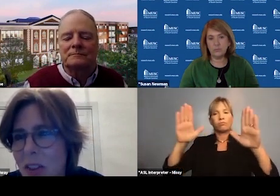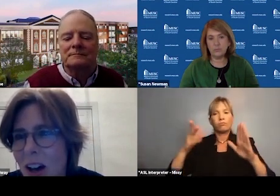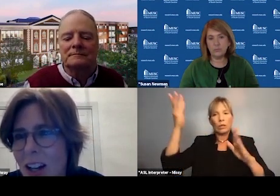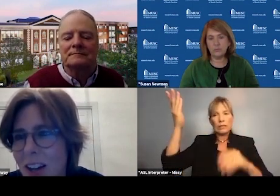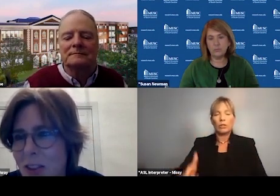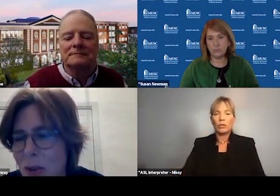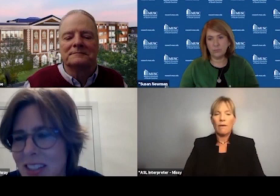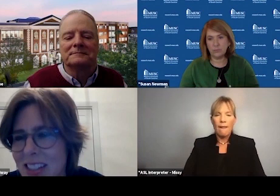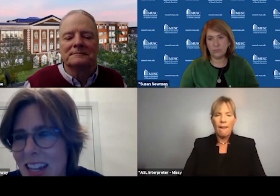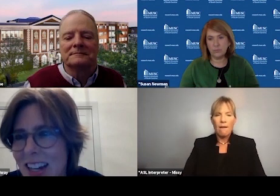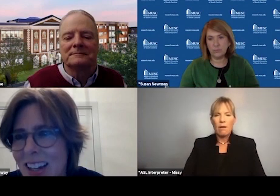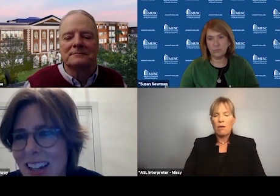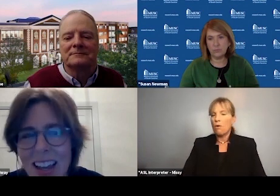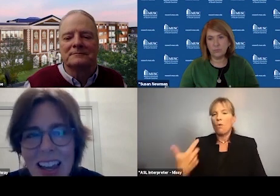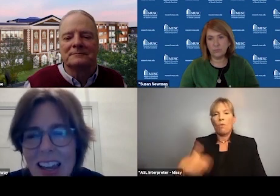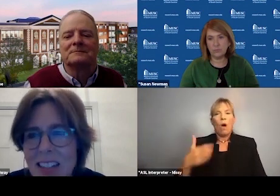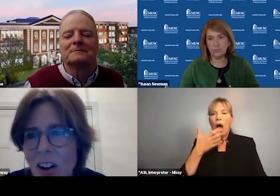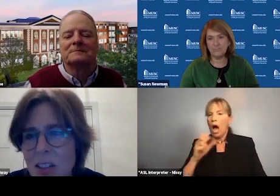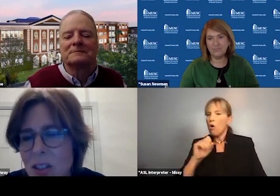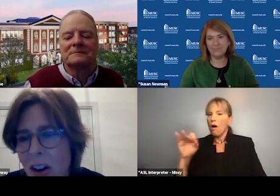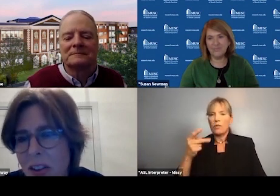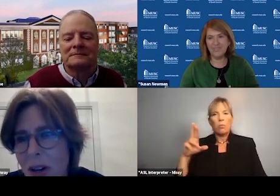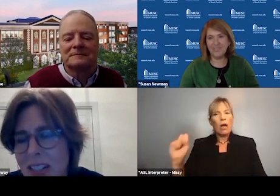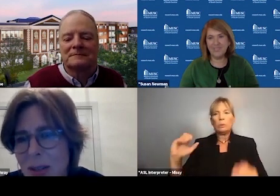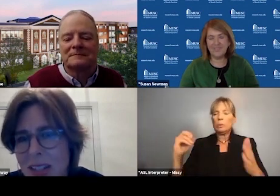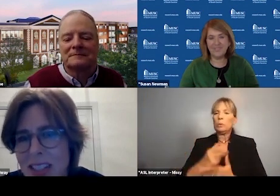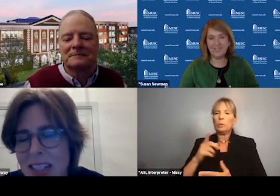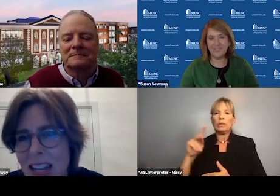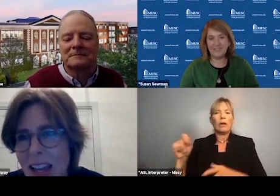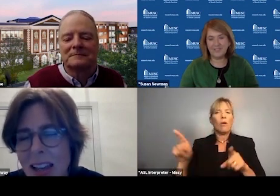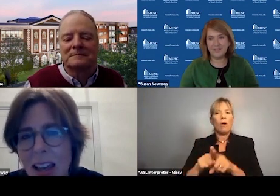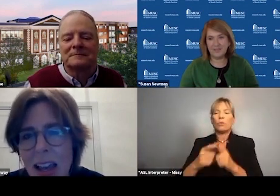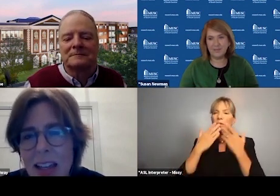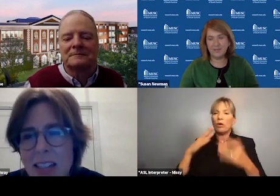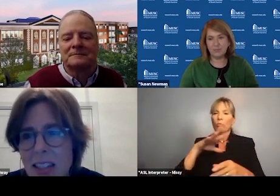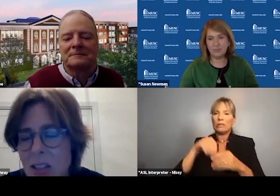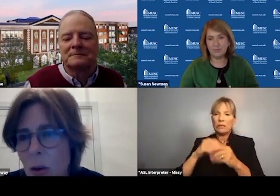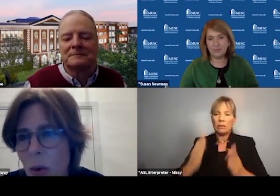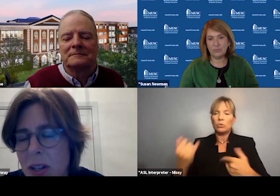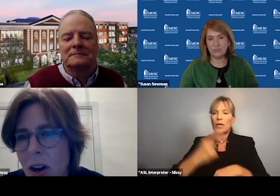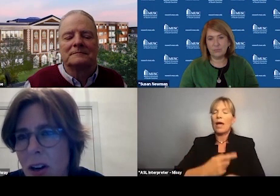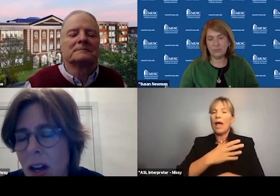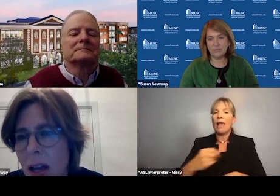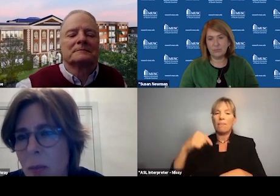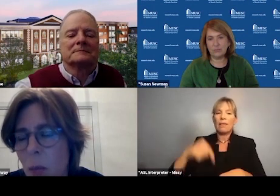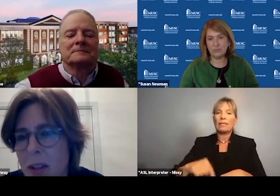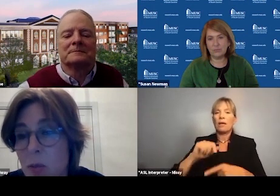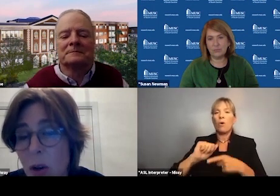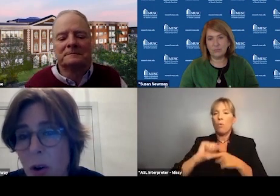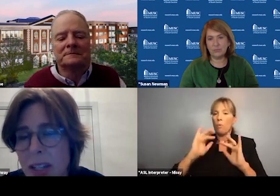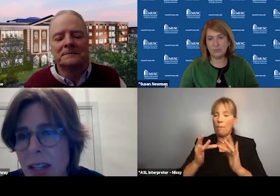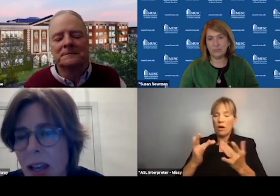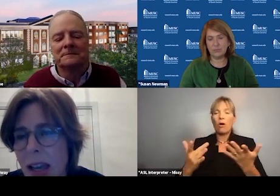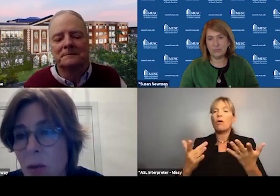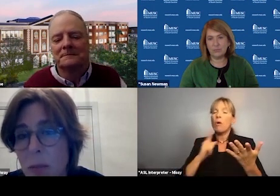presenters with hot off the press data, and also to all the participants today. And this webinar